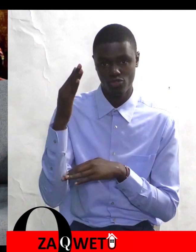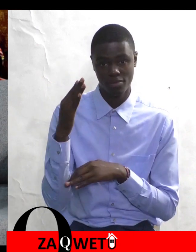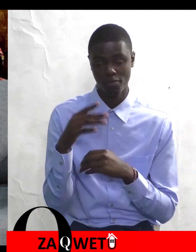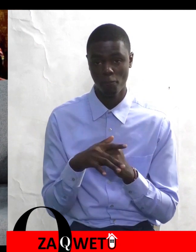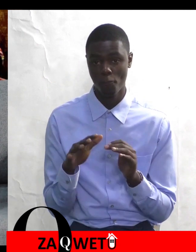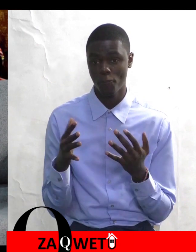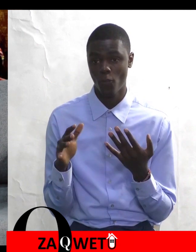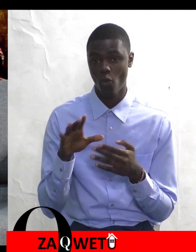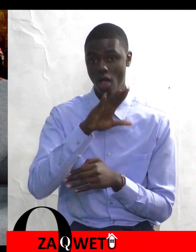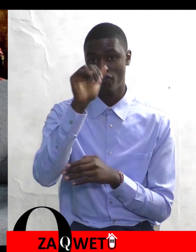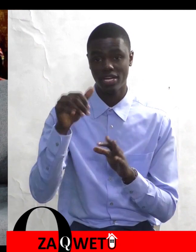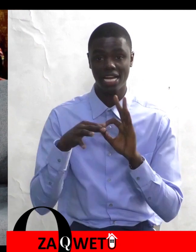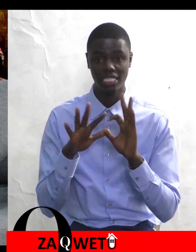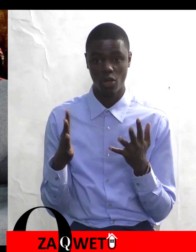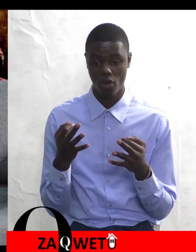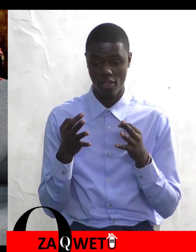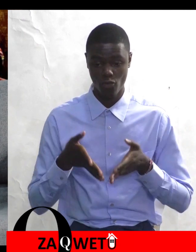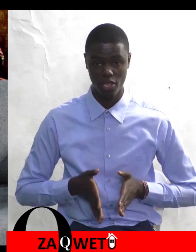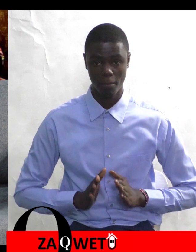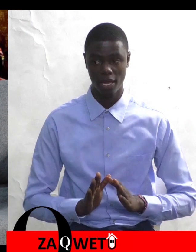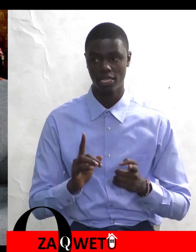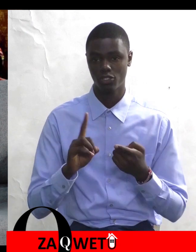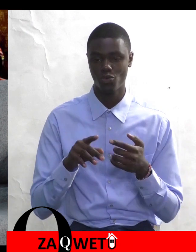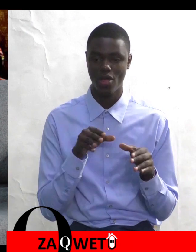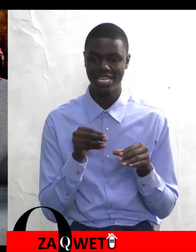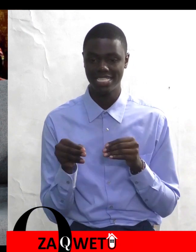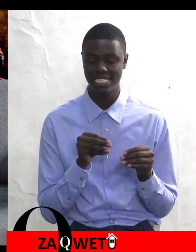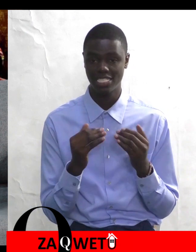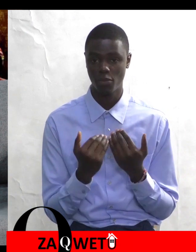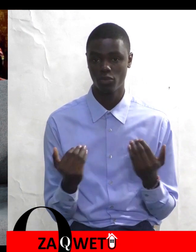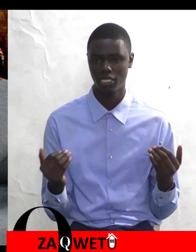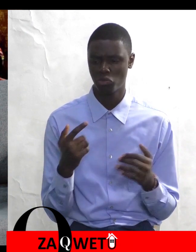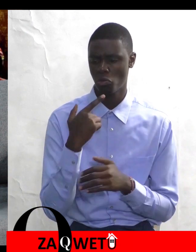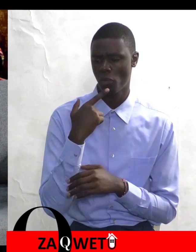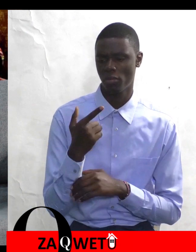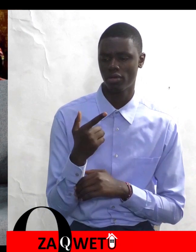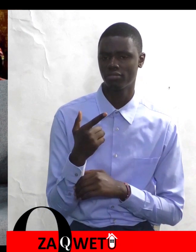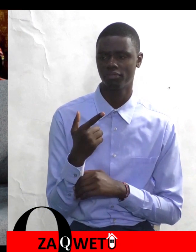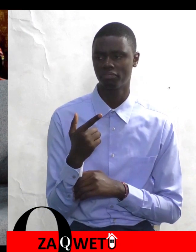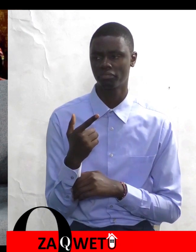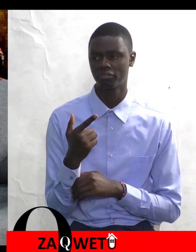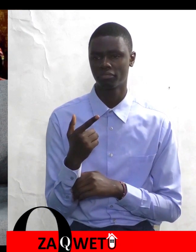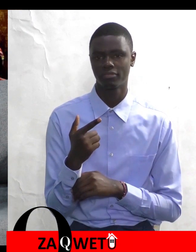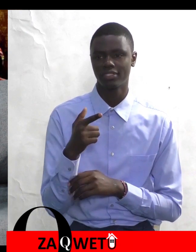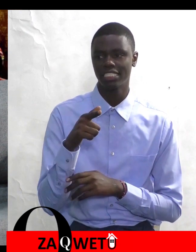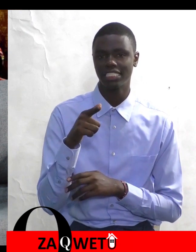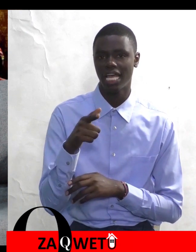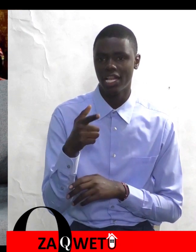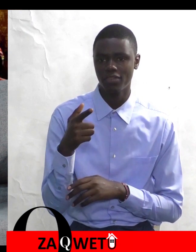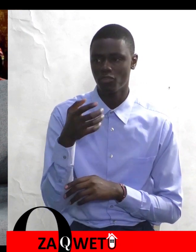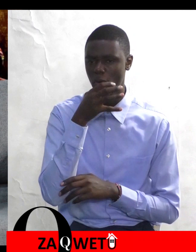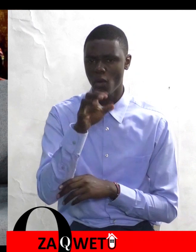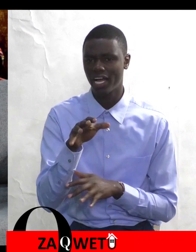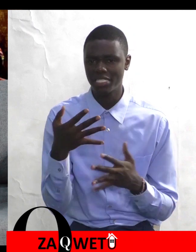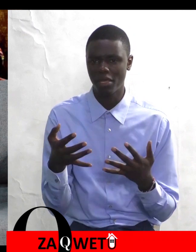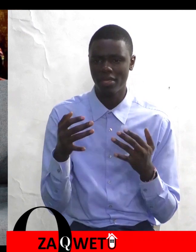majua tujui kuko vipi, ilikuwa like if you give birth to a disabled child, unaambiwa, you